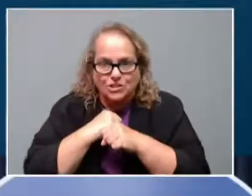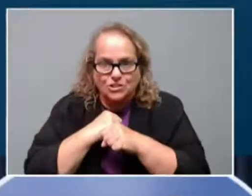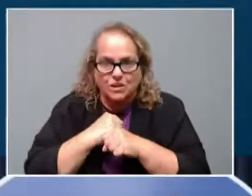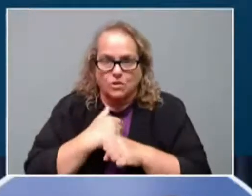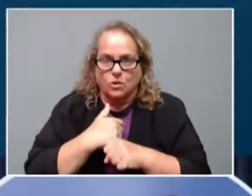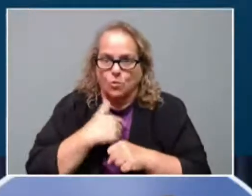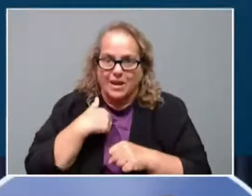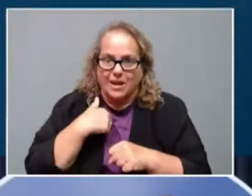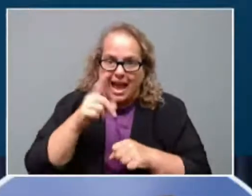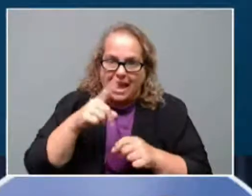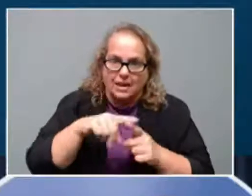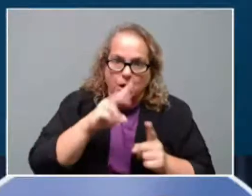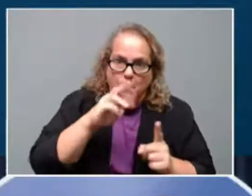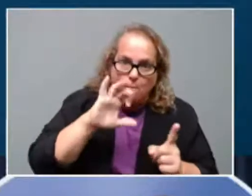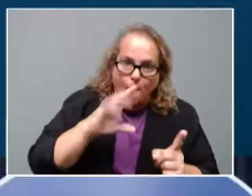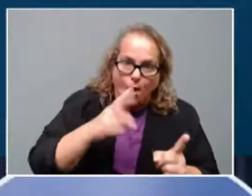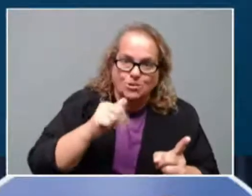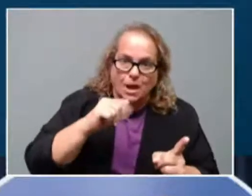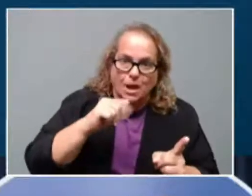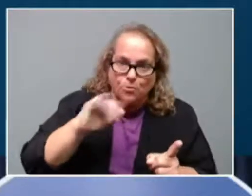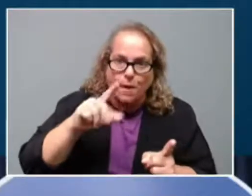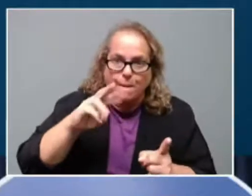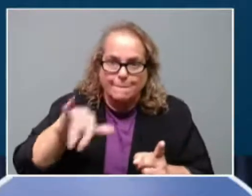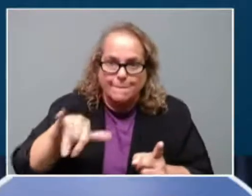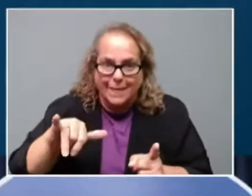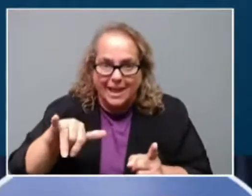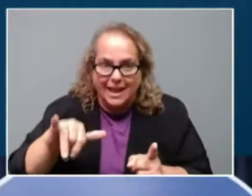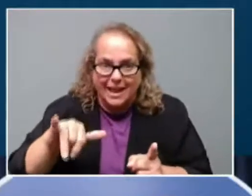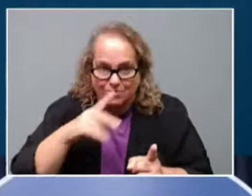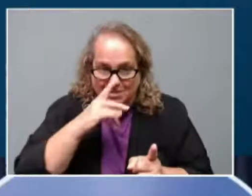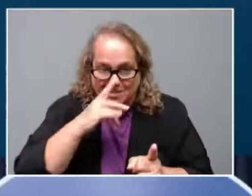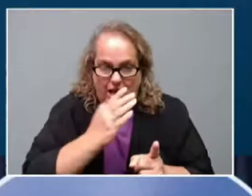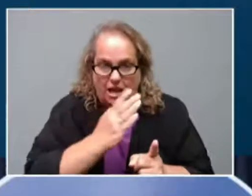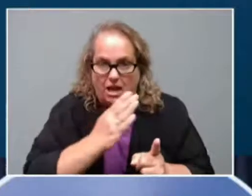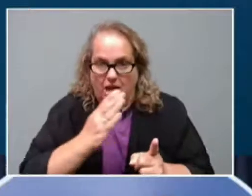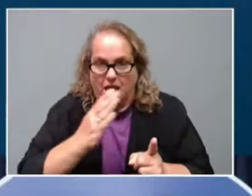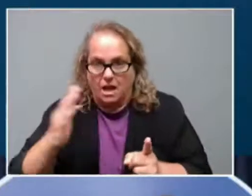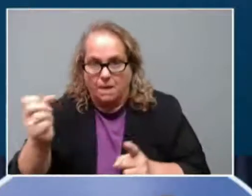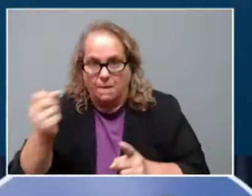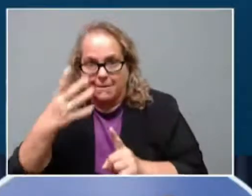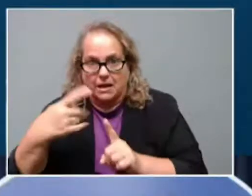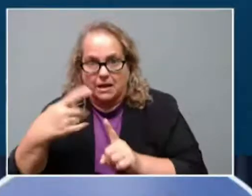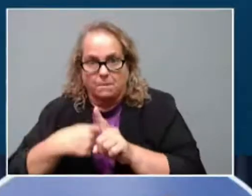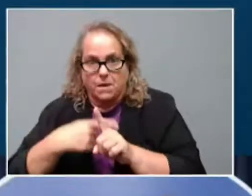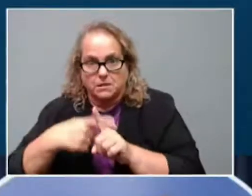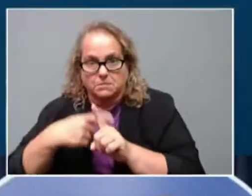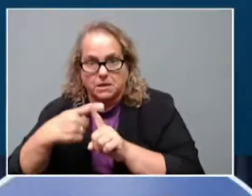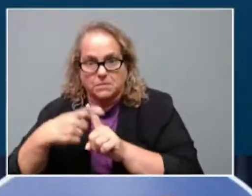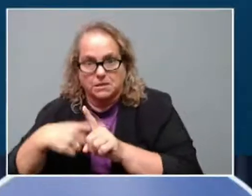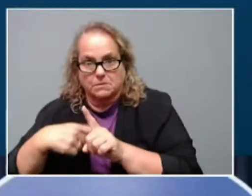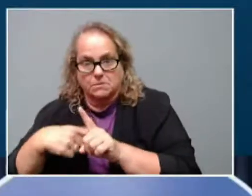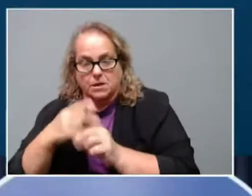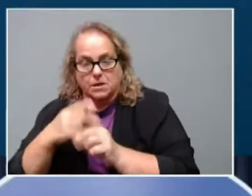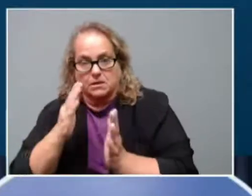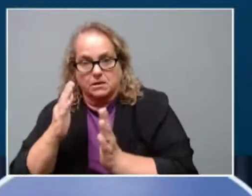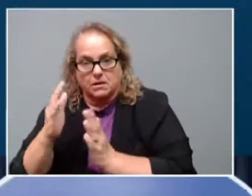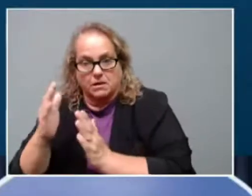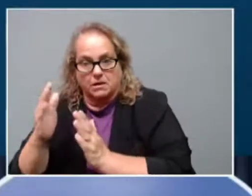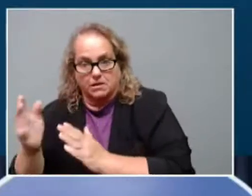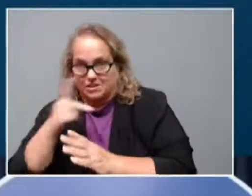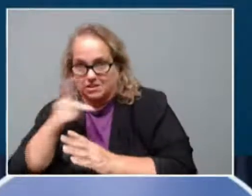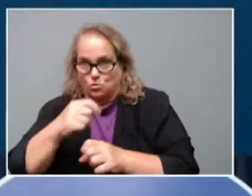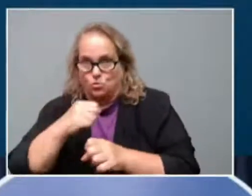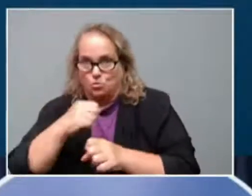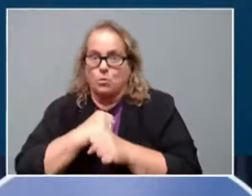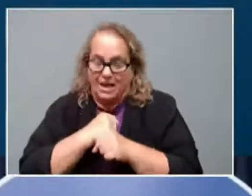May, when it was 5% or under. But if you think about how protected you were then, and you were not that